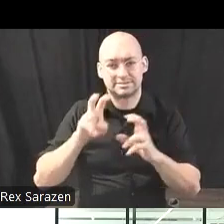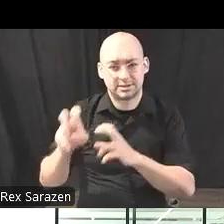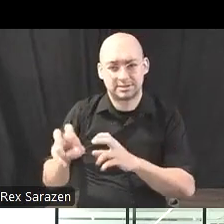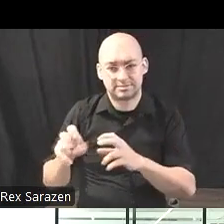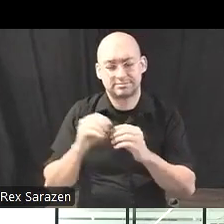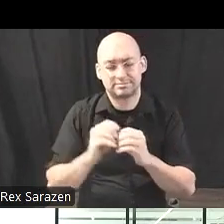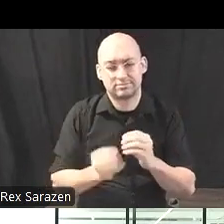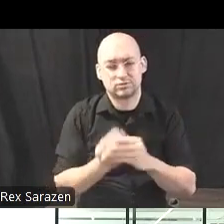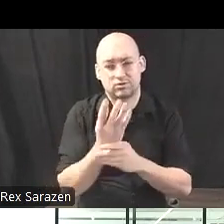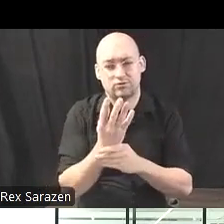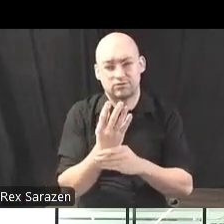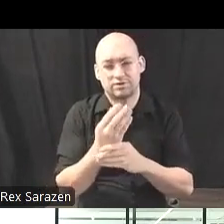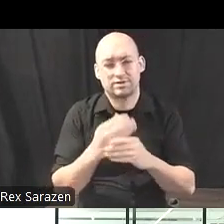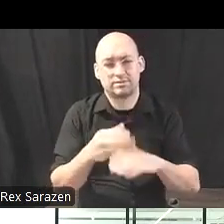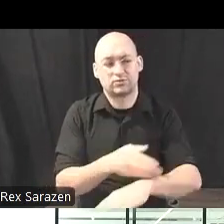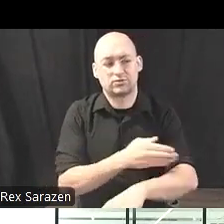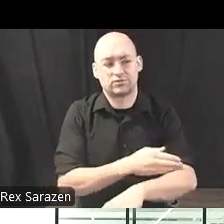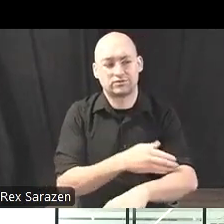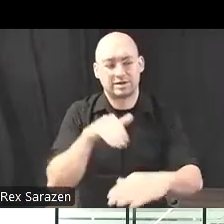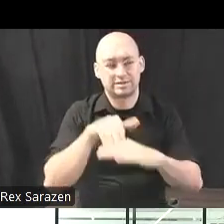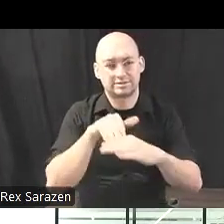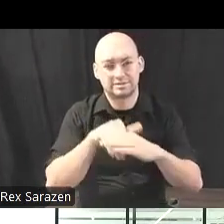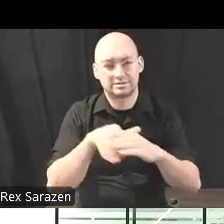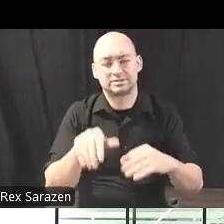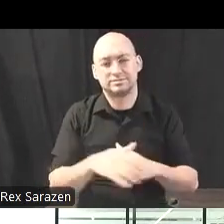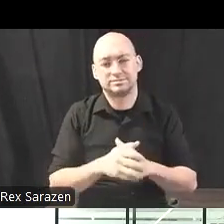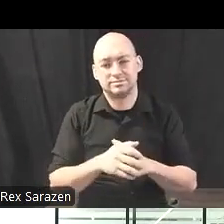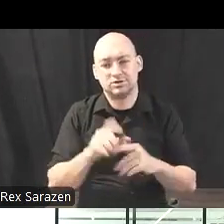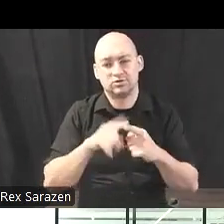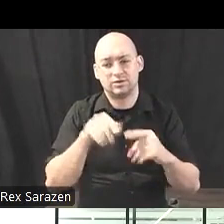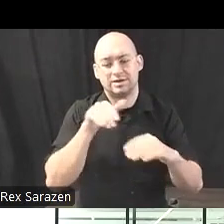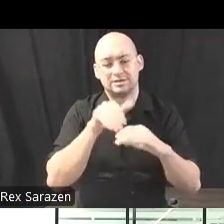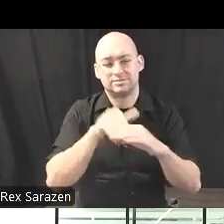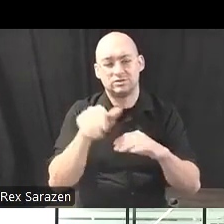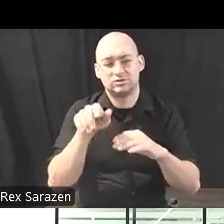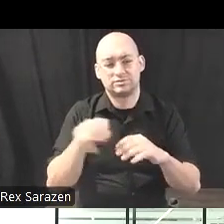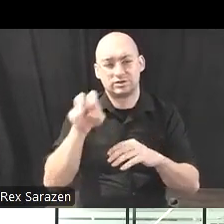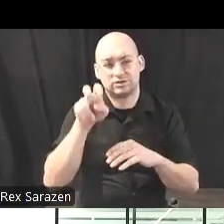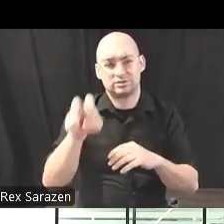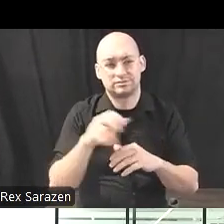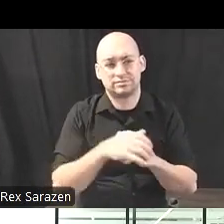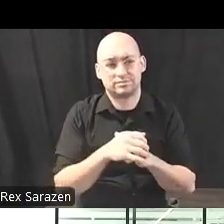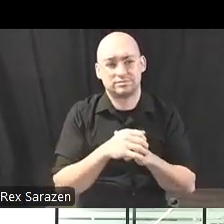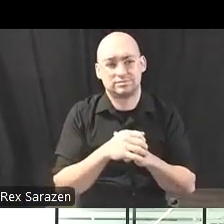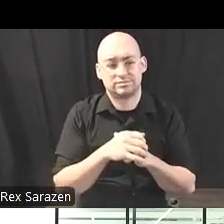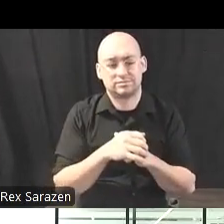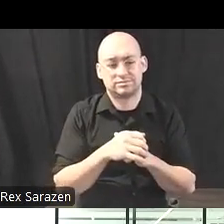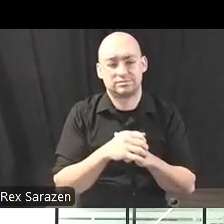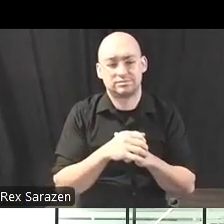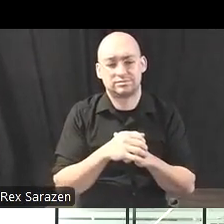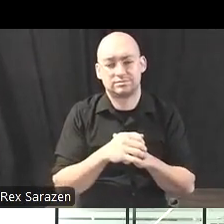improve access to accessible transportation. To include recommendations in the Transit Transformation Task